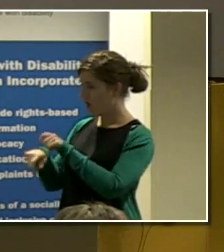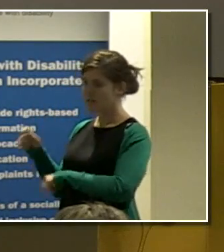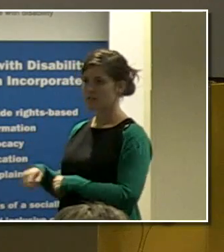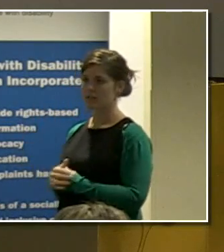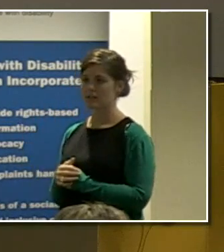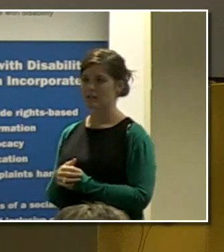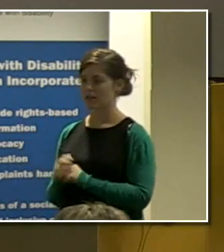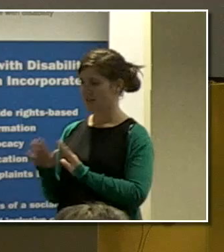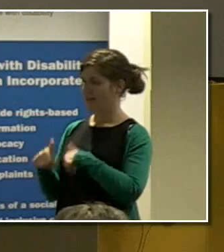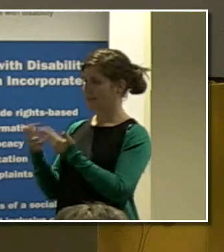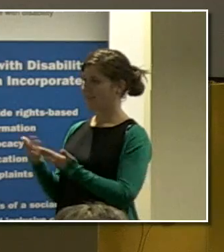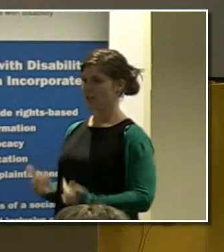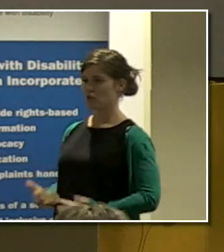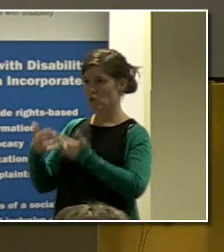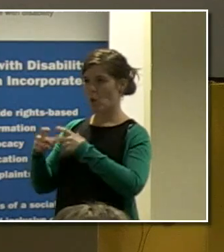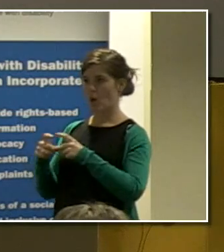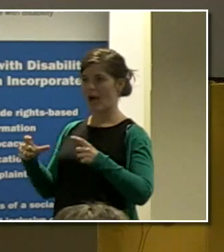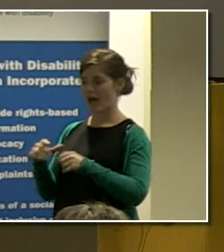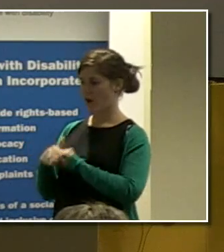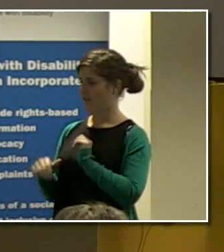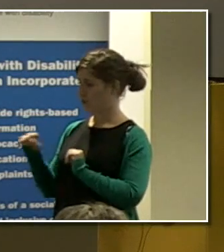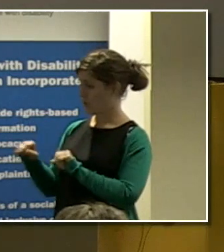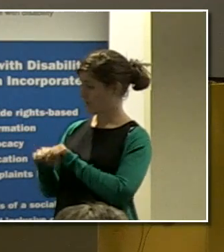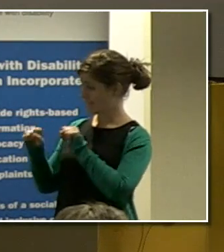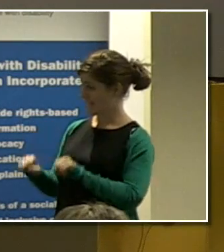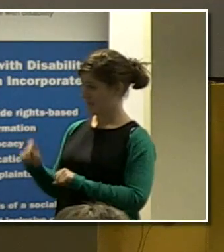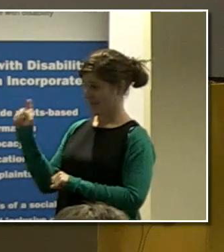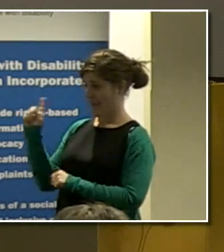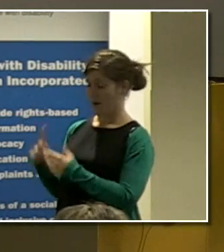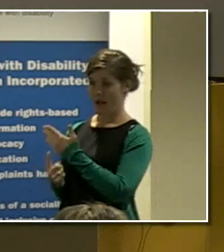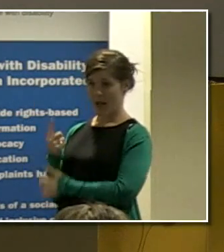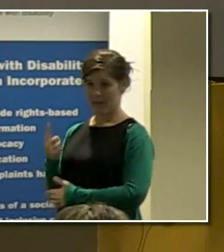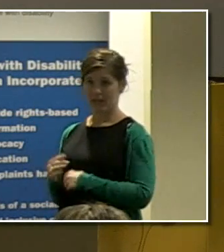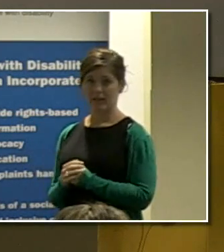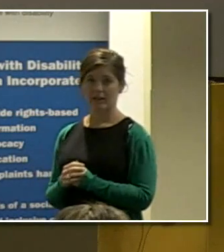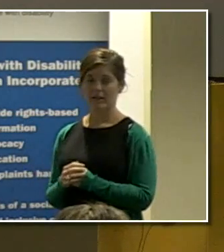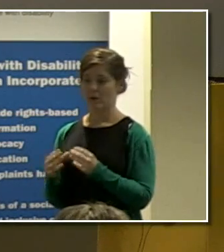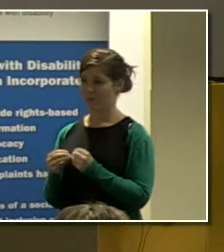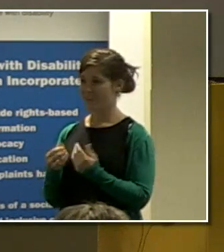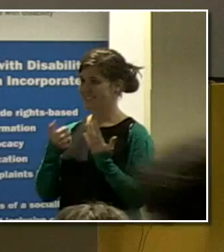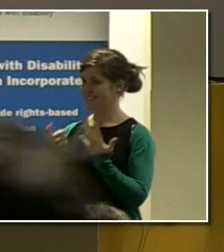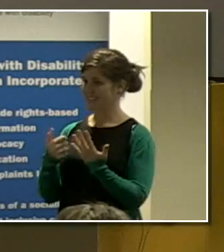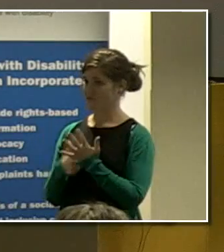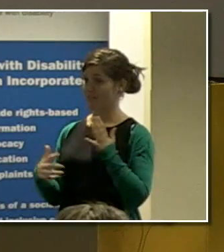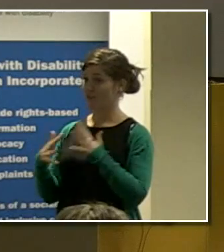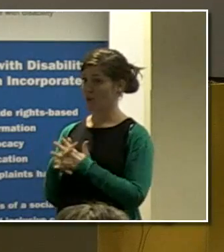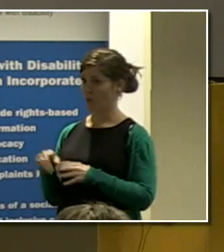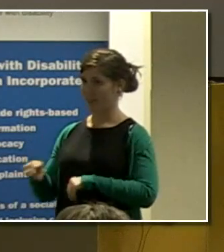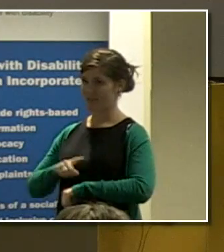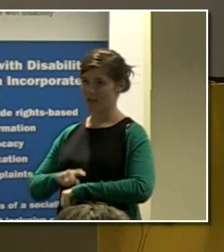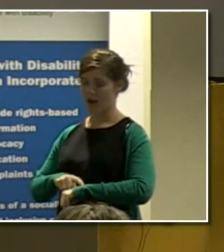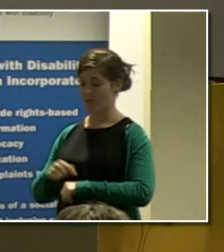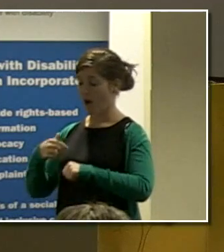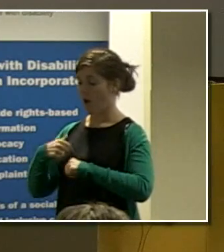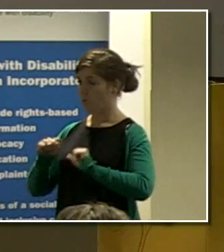a scorecard on your scheme, which is currently underway with about 6 reviews, I counted them at the time. And I was